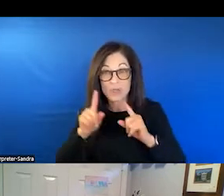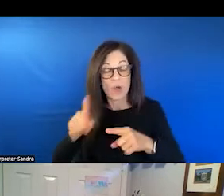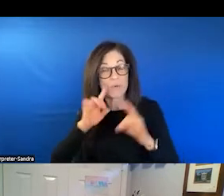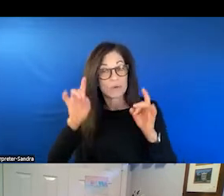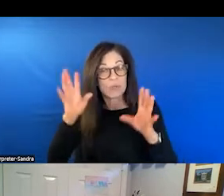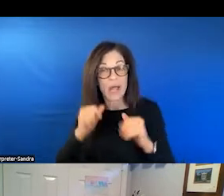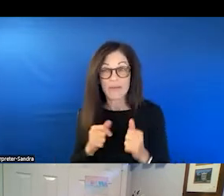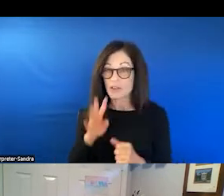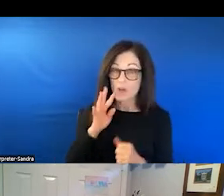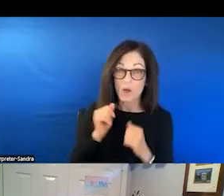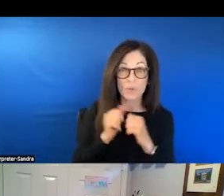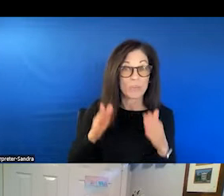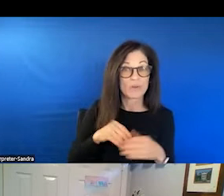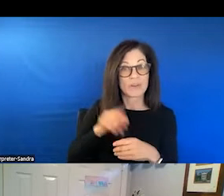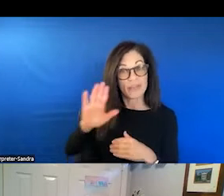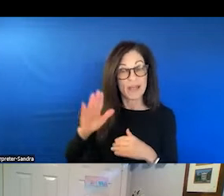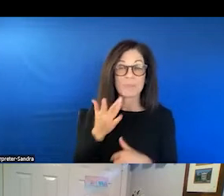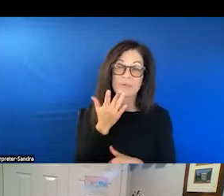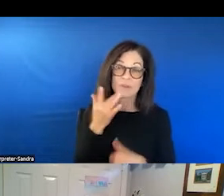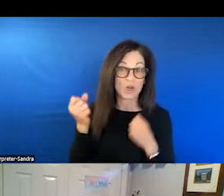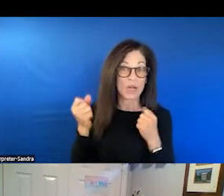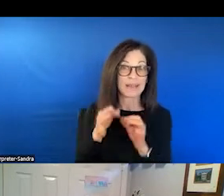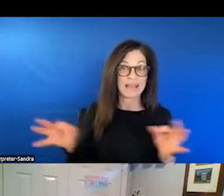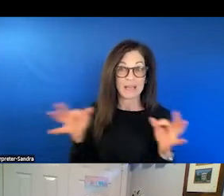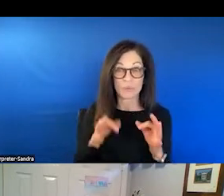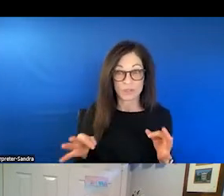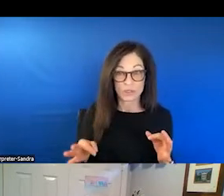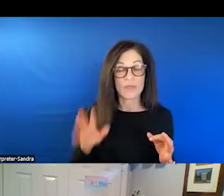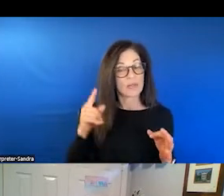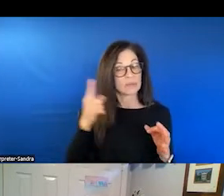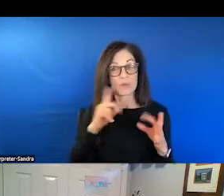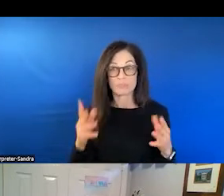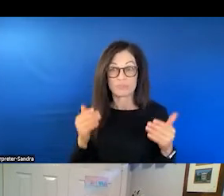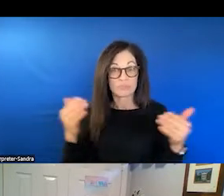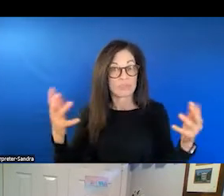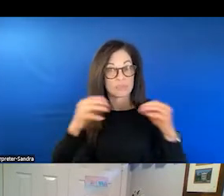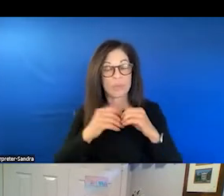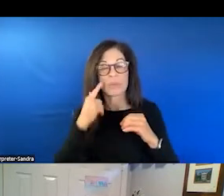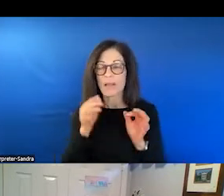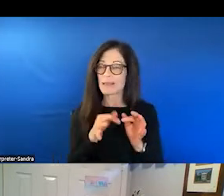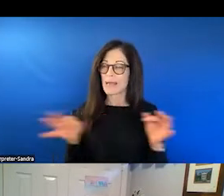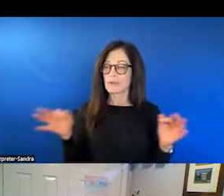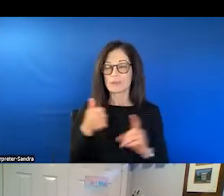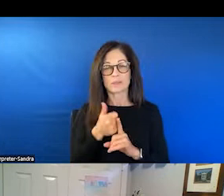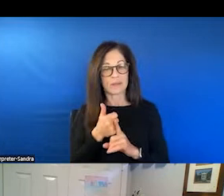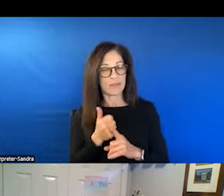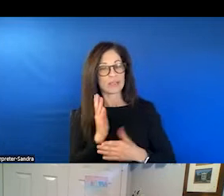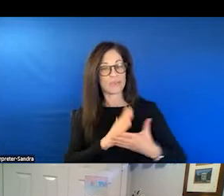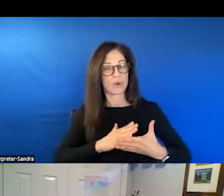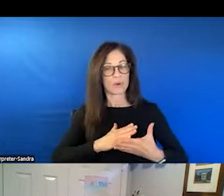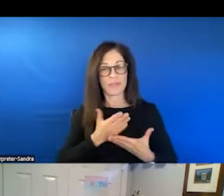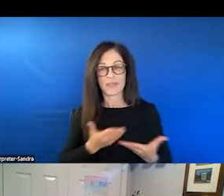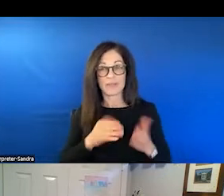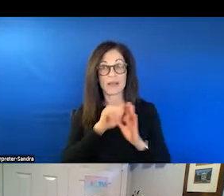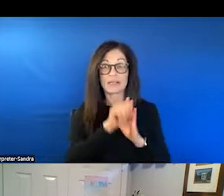in their preferred language. This is something we're going to be moving a lot more forward with because the language has become a piece that the states have listed as